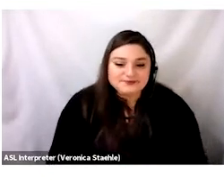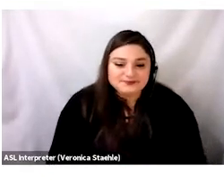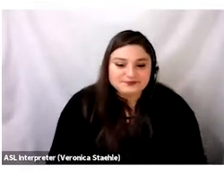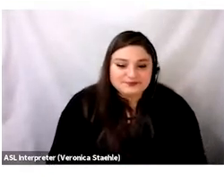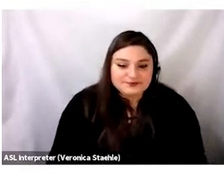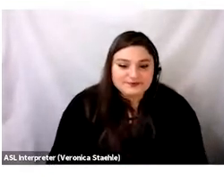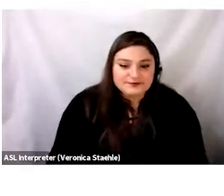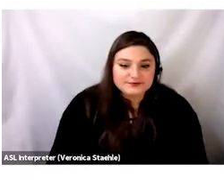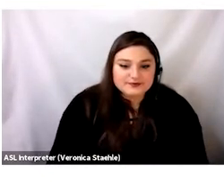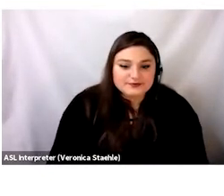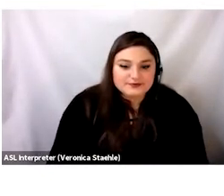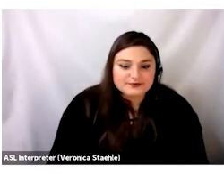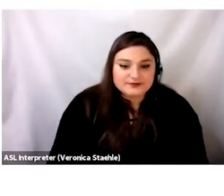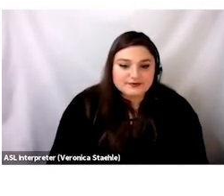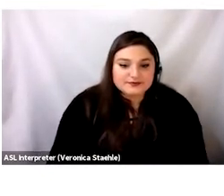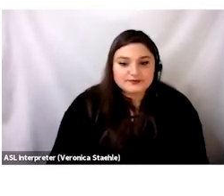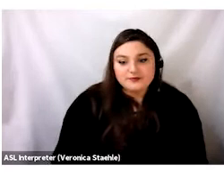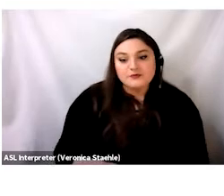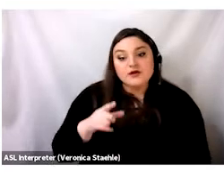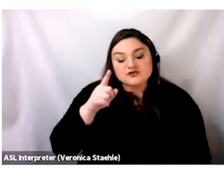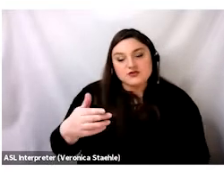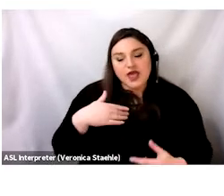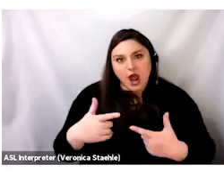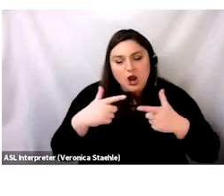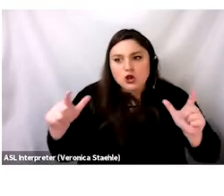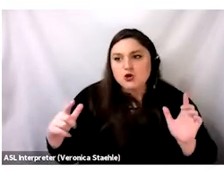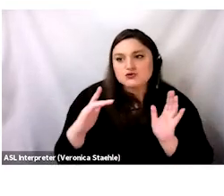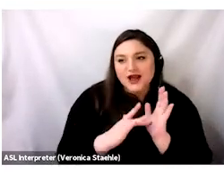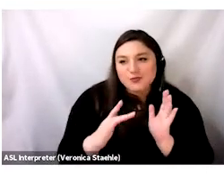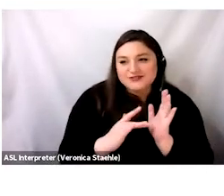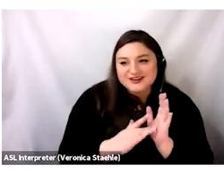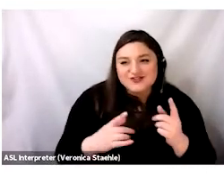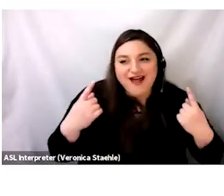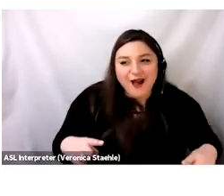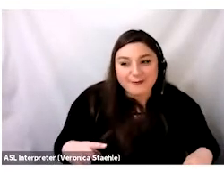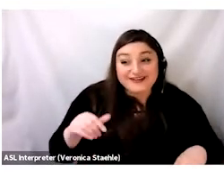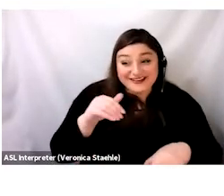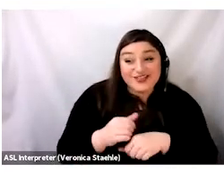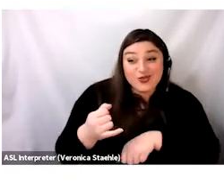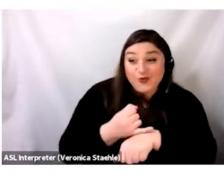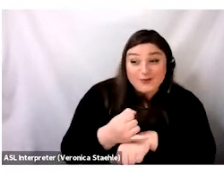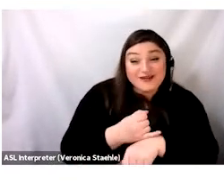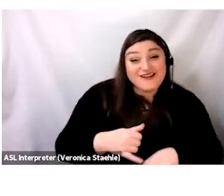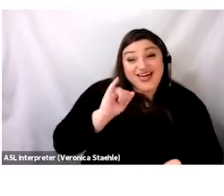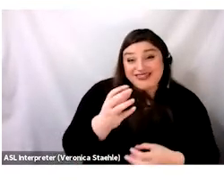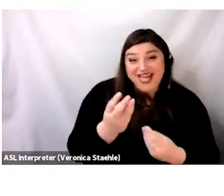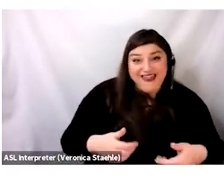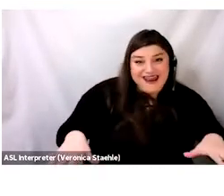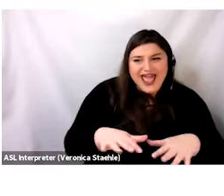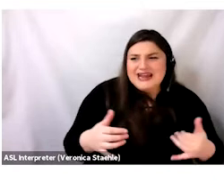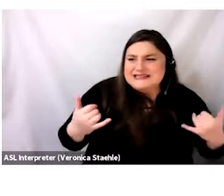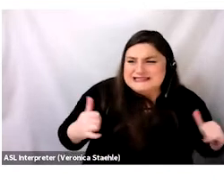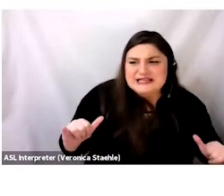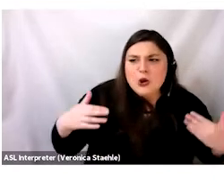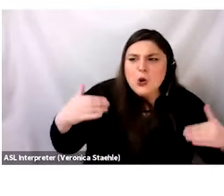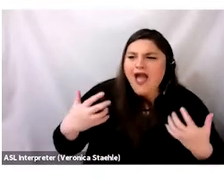also caused significant environmental degradation to occur in areas of the Caribbean. The land is still suffering from